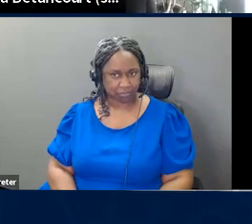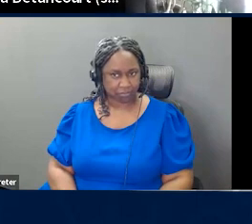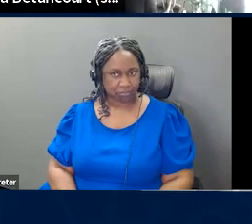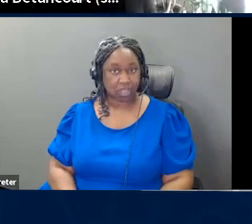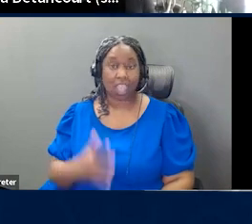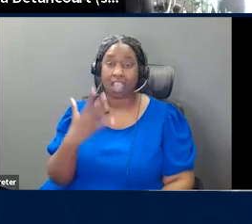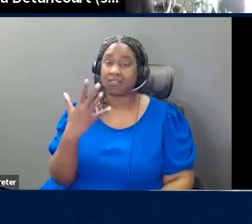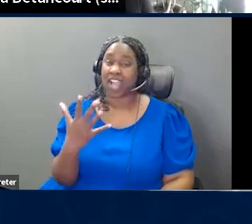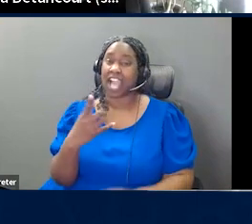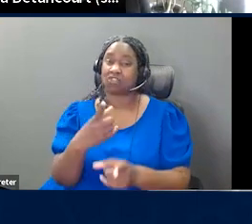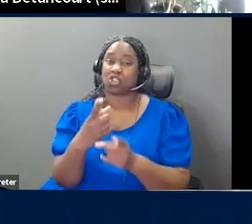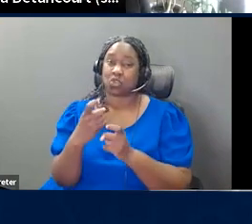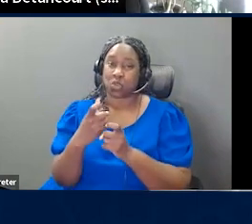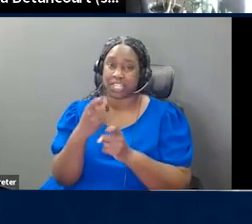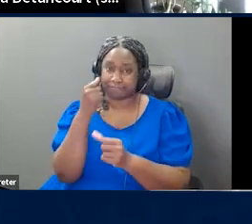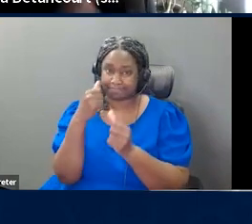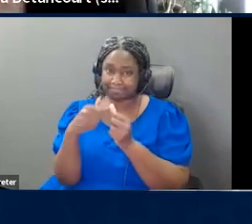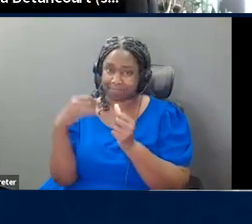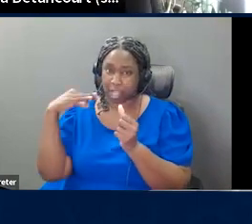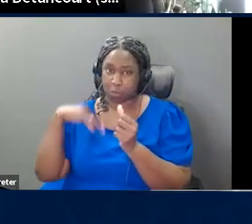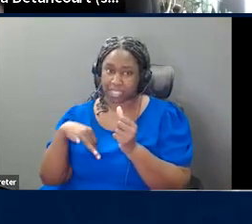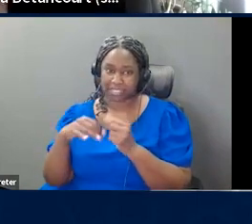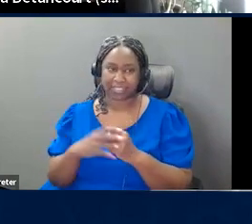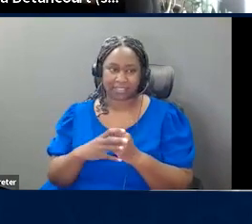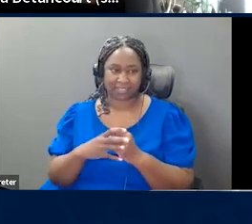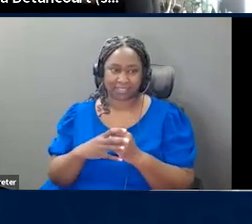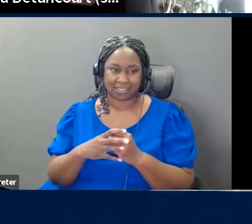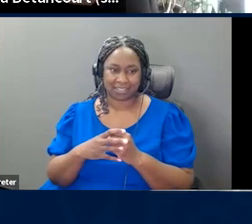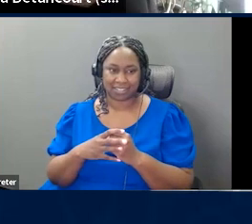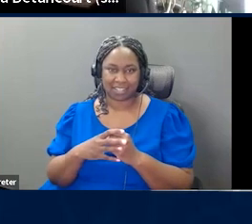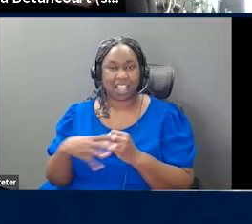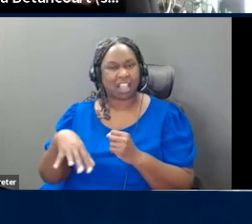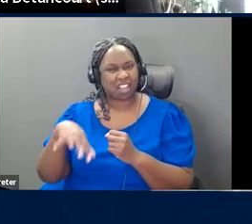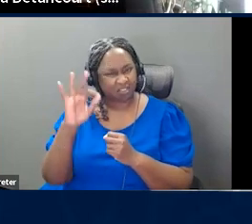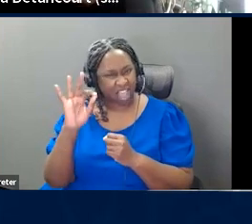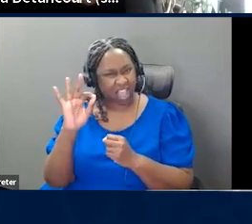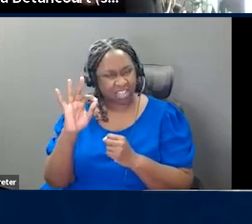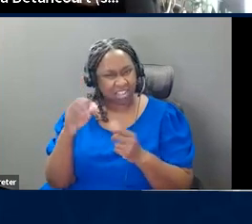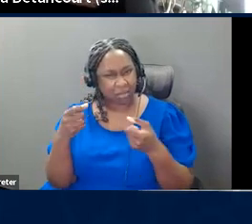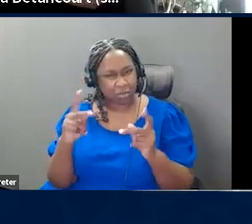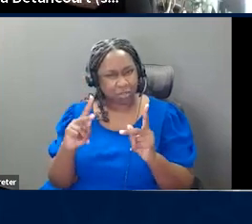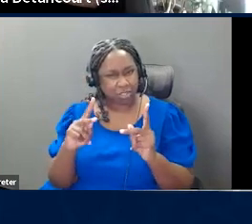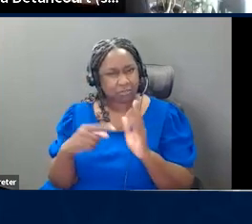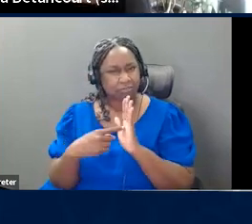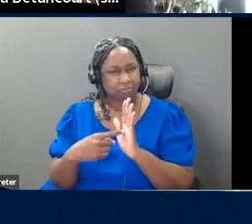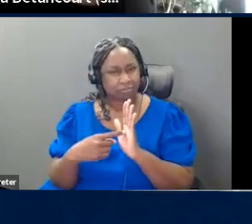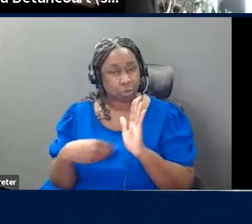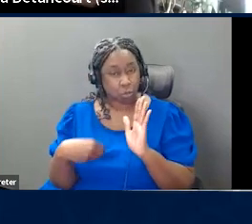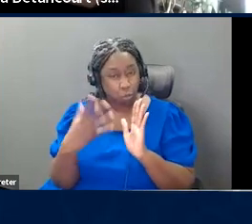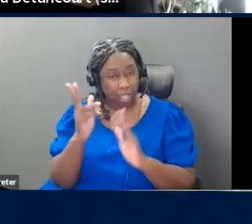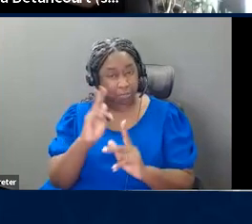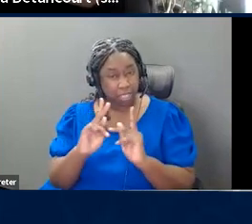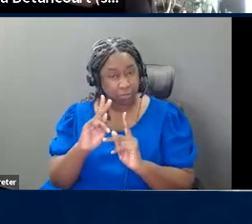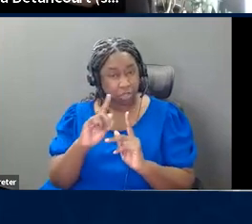5 quick takeaways. Basically, if nothing else, find opportunities to showcase white people as